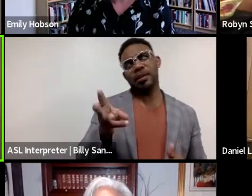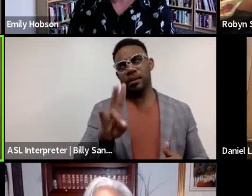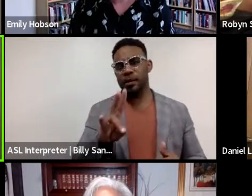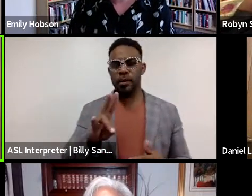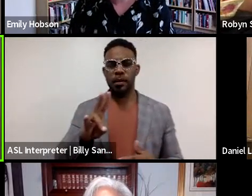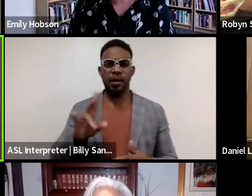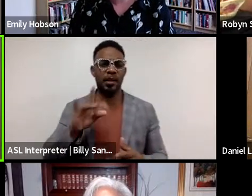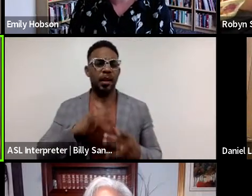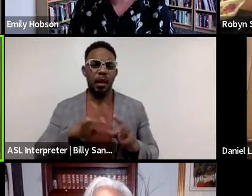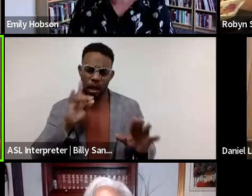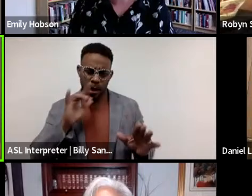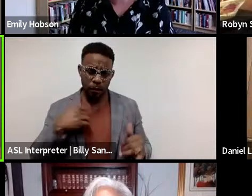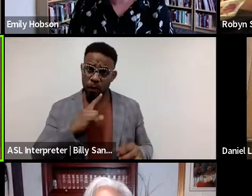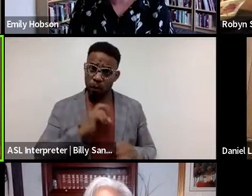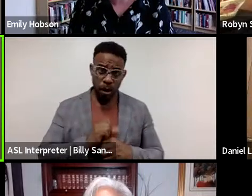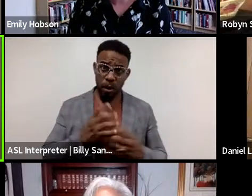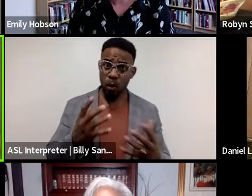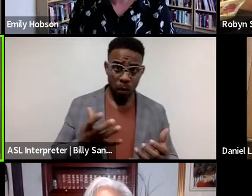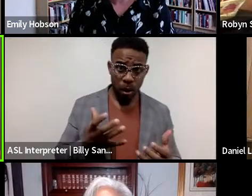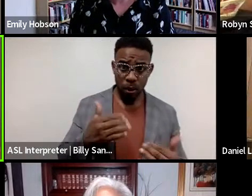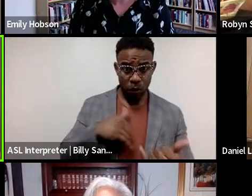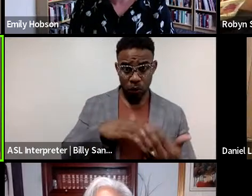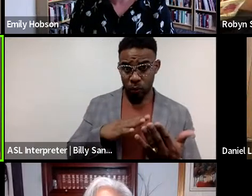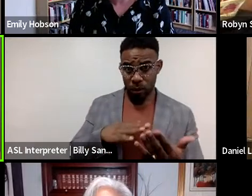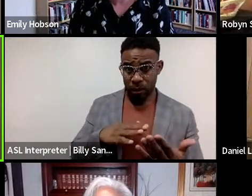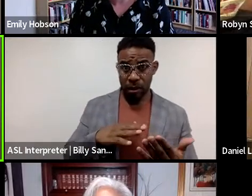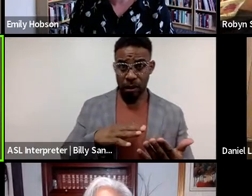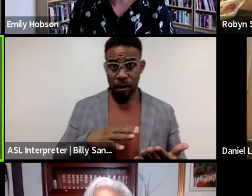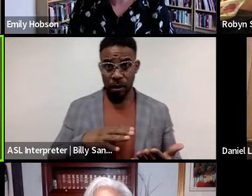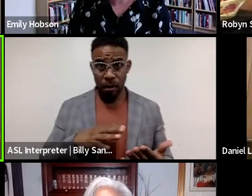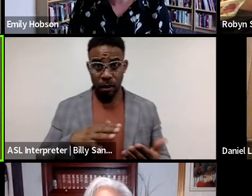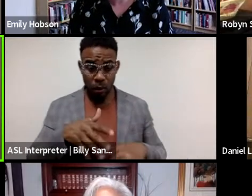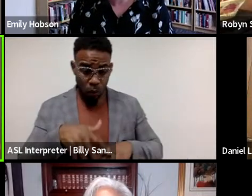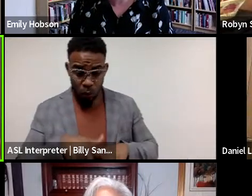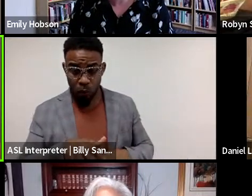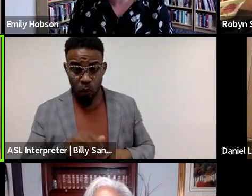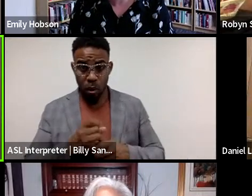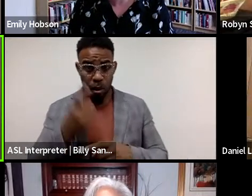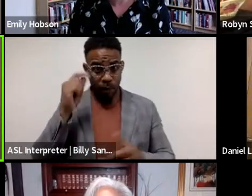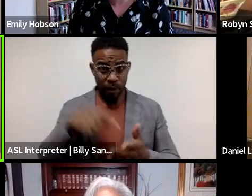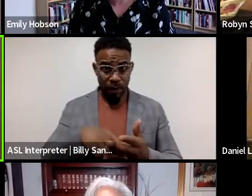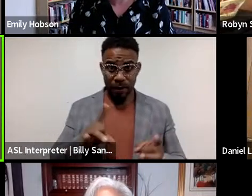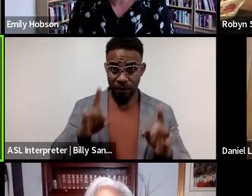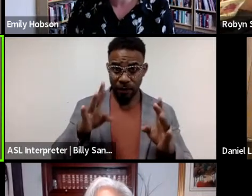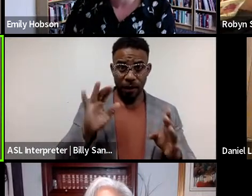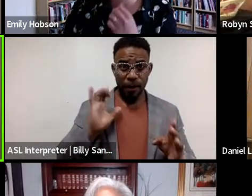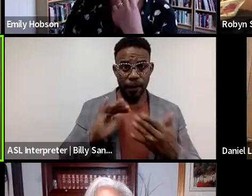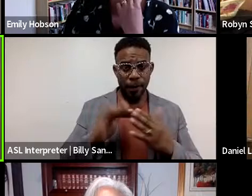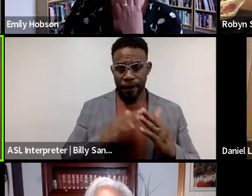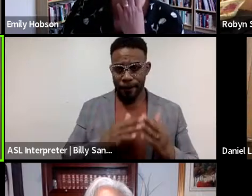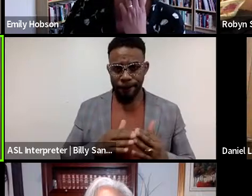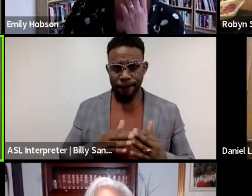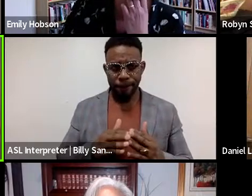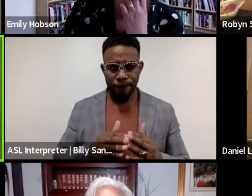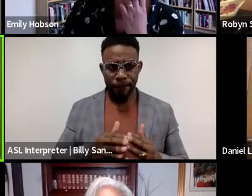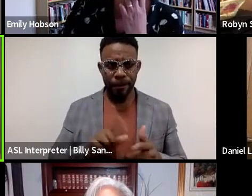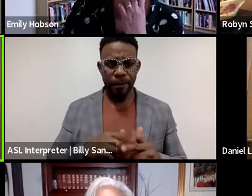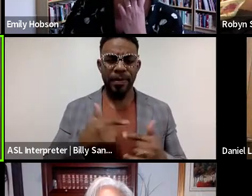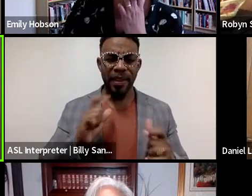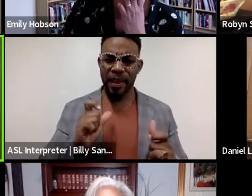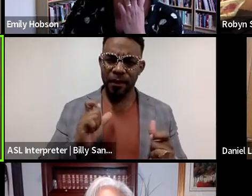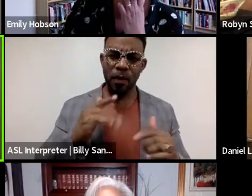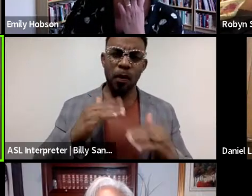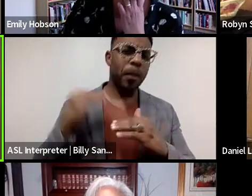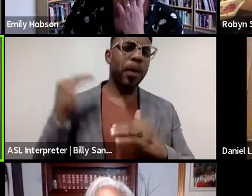Commission said, look, if we really want to address the root causes of this violence in our cities, then we have to go